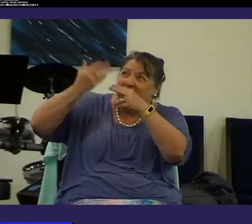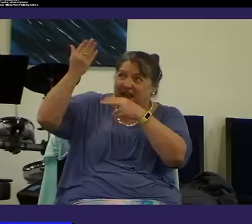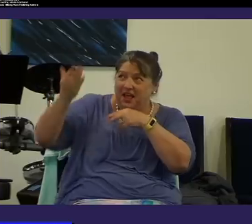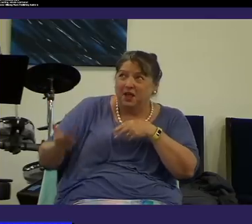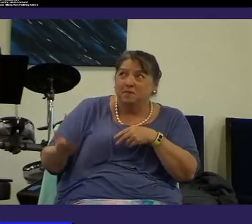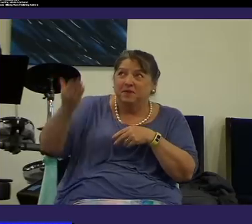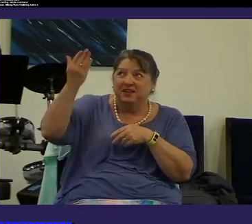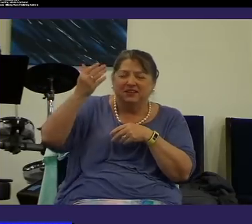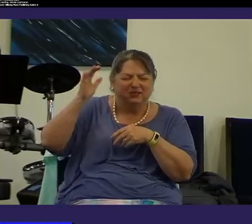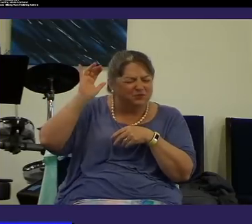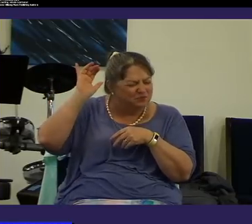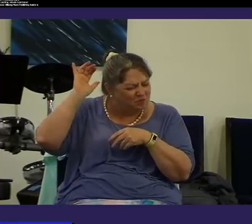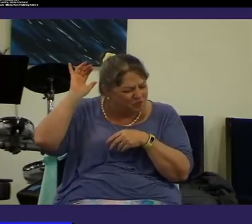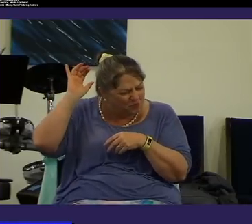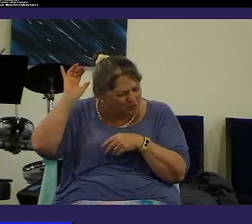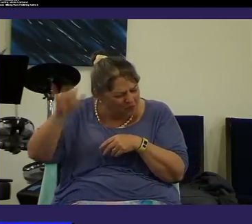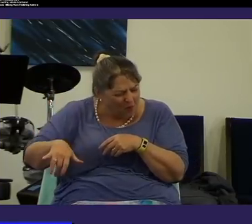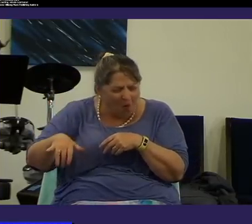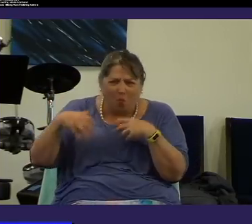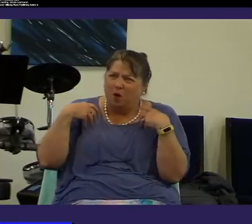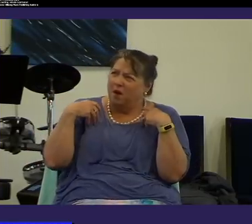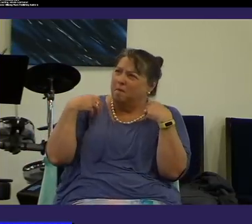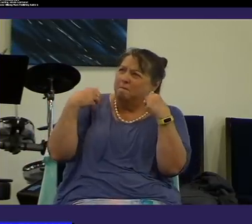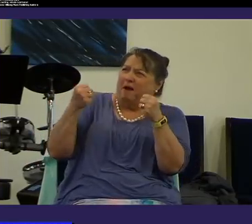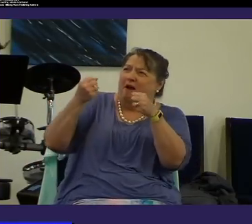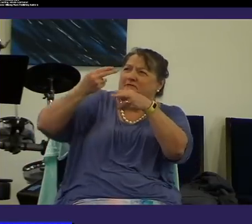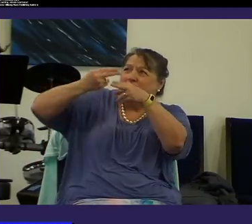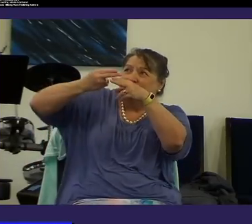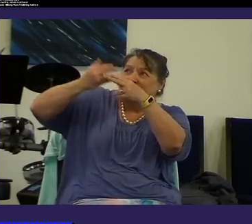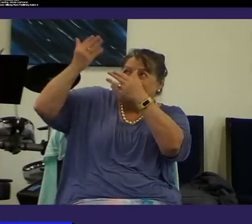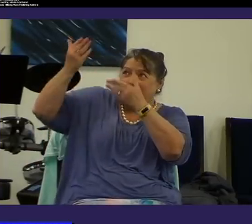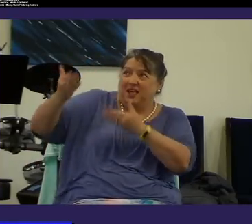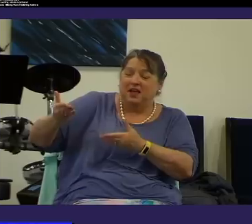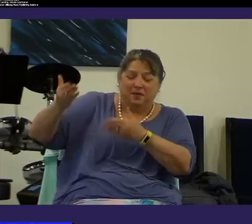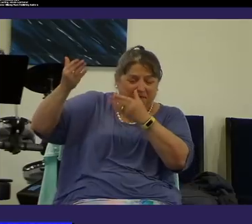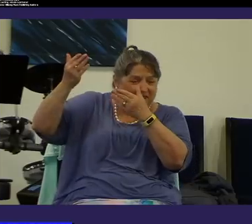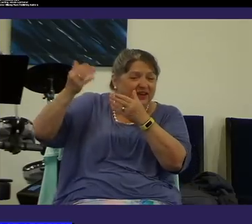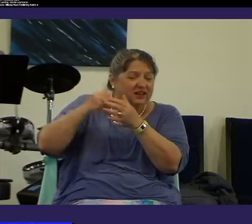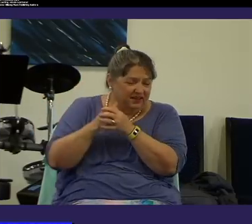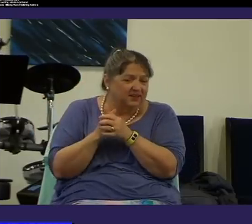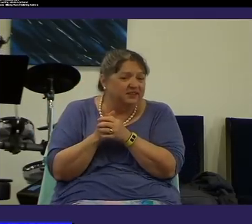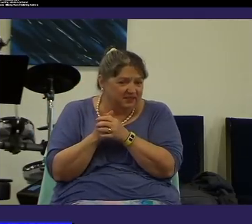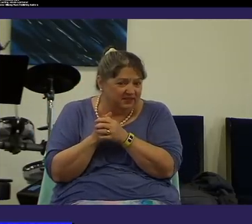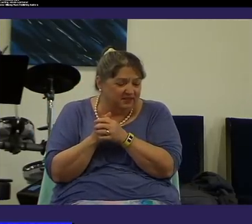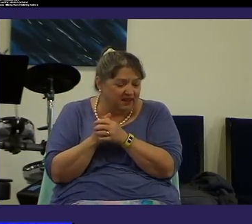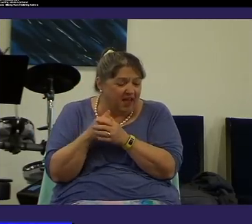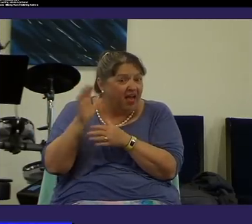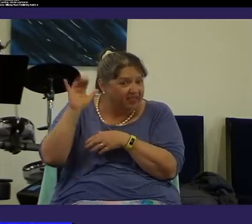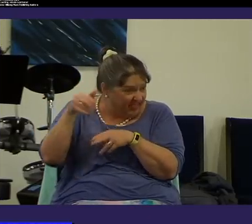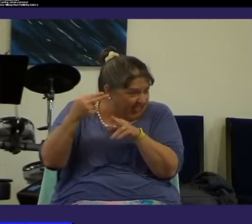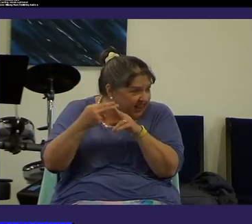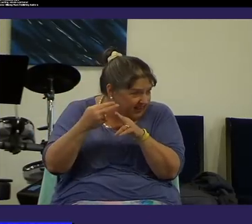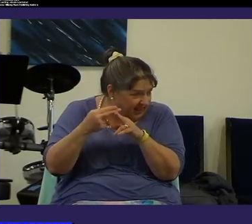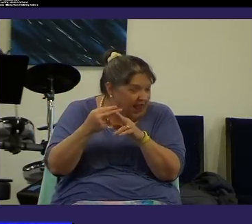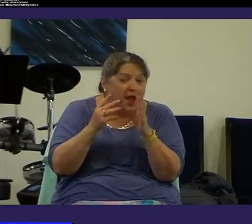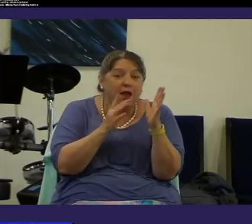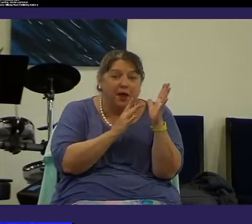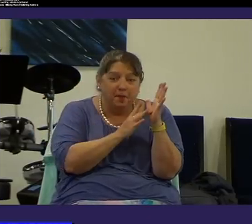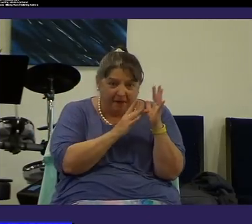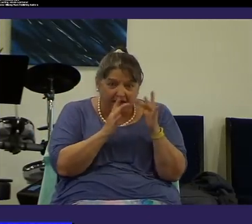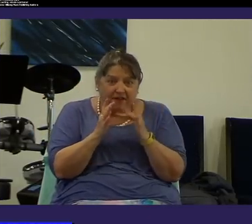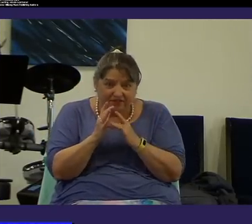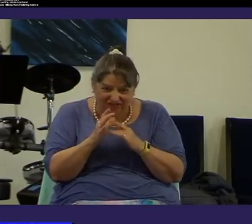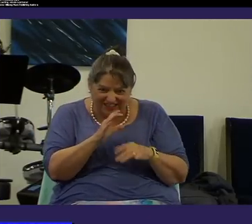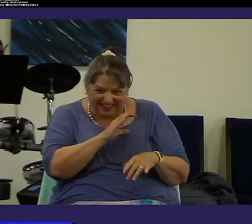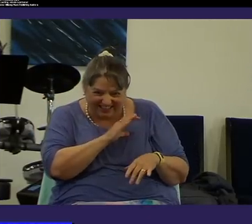powerful name it is. What a powerful name it is. The